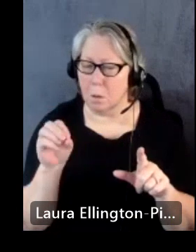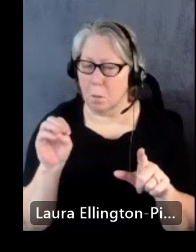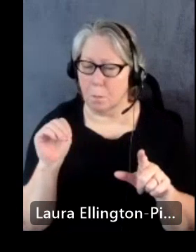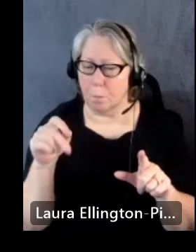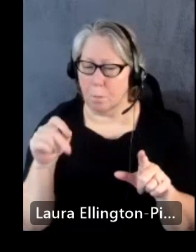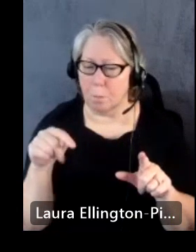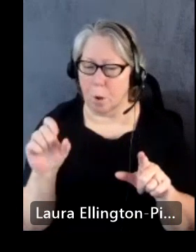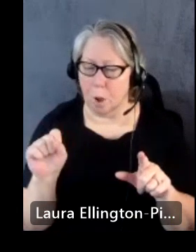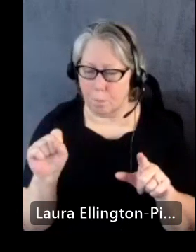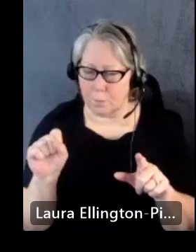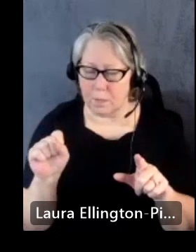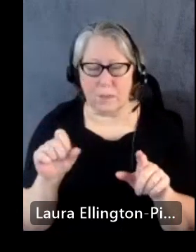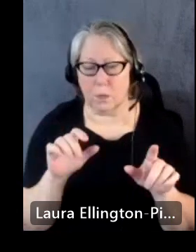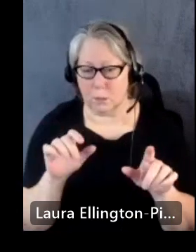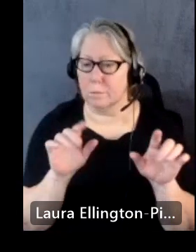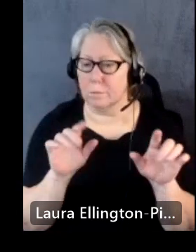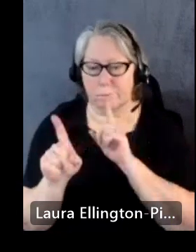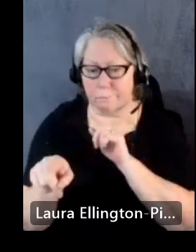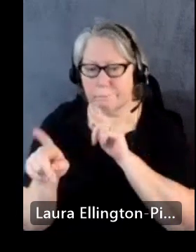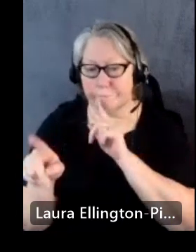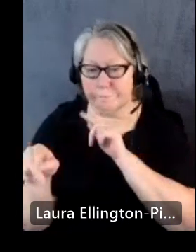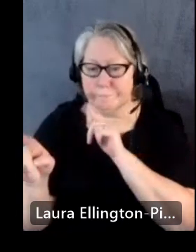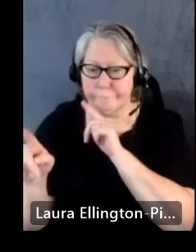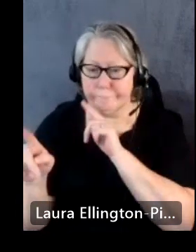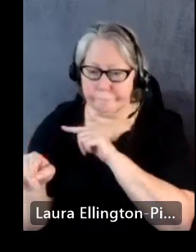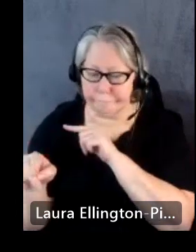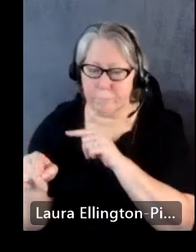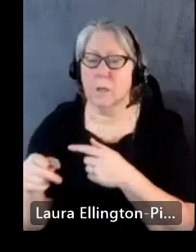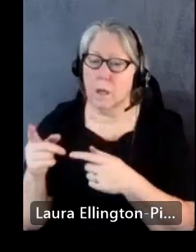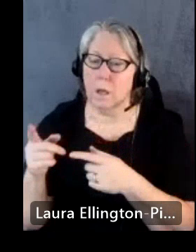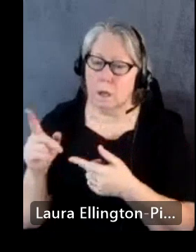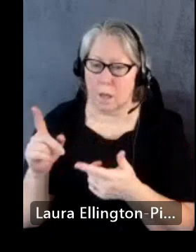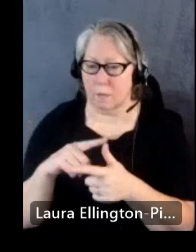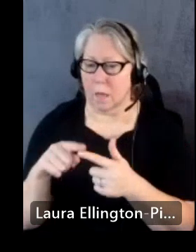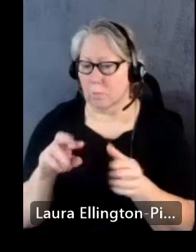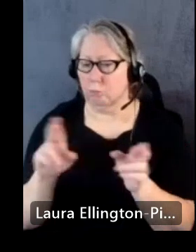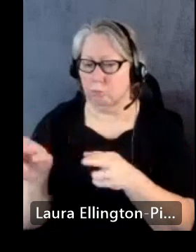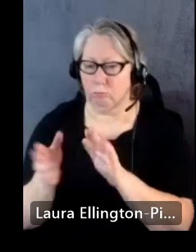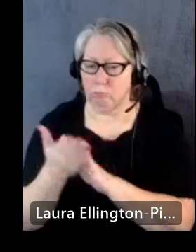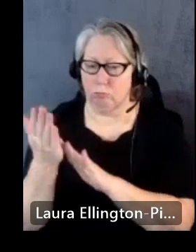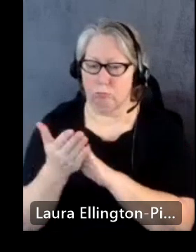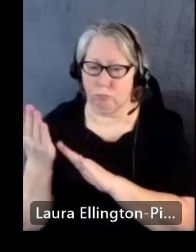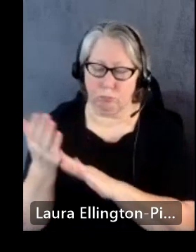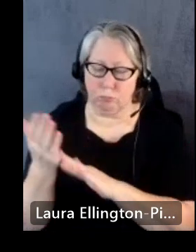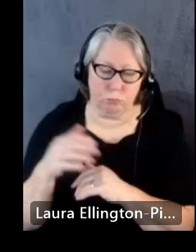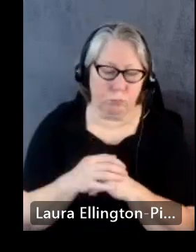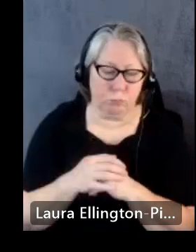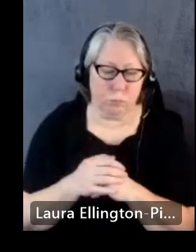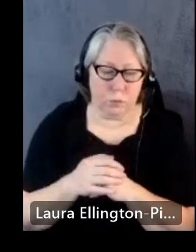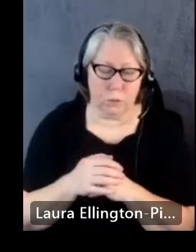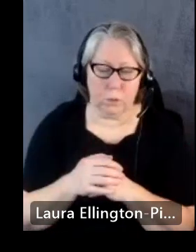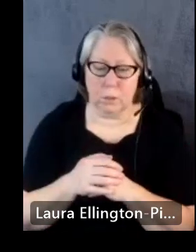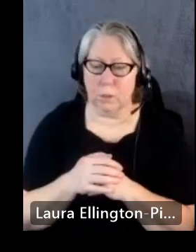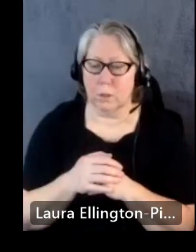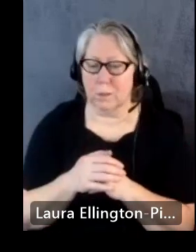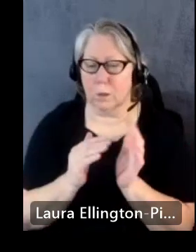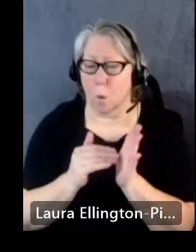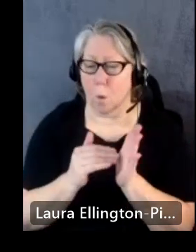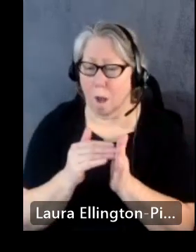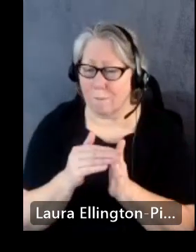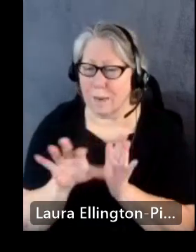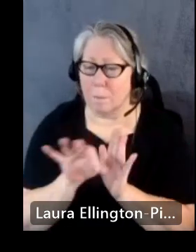complete each prompt as necessary before running the report. And often you'll just have to you'll select your